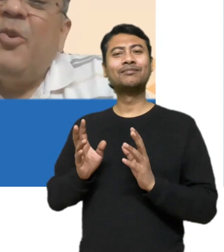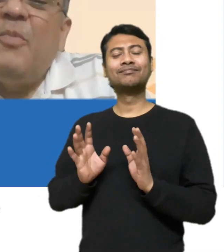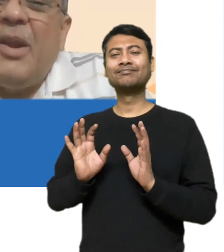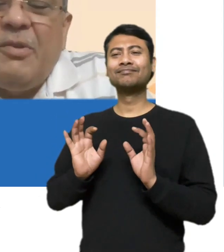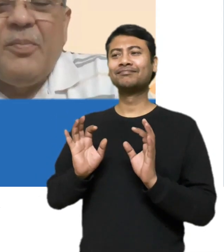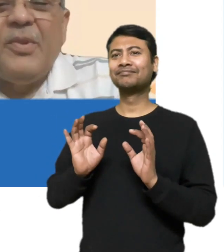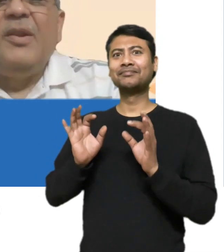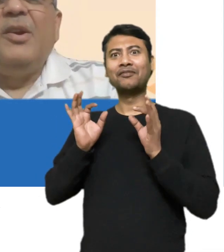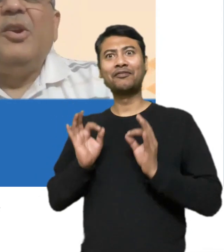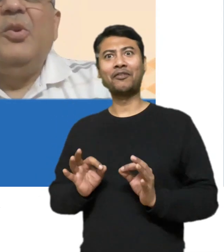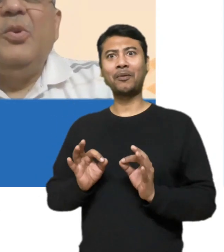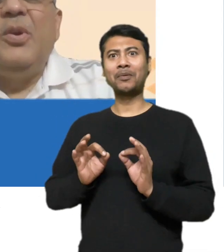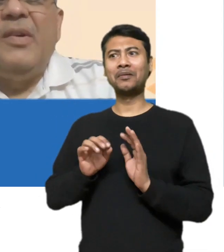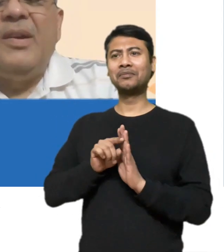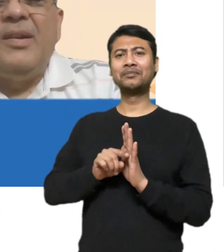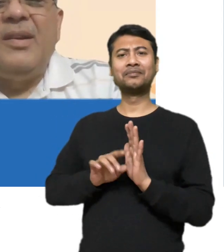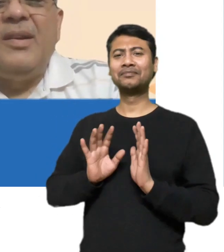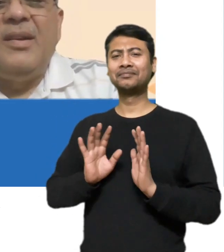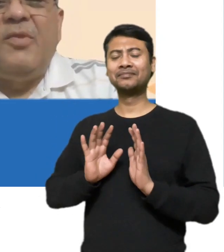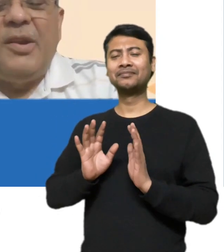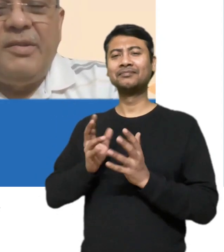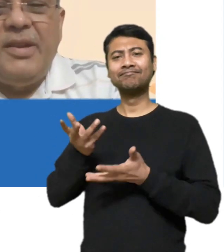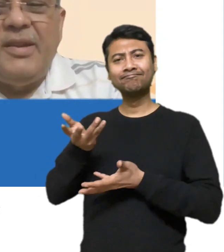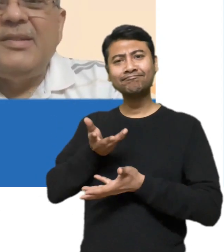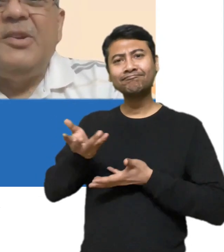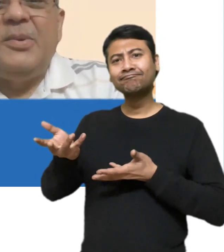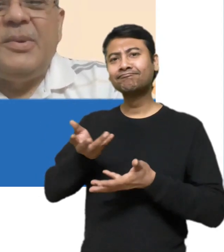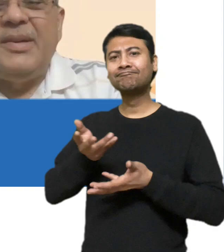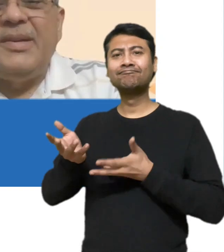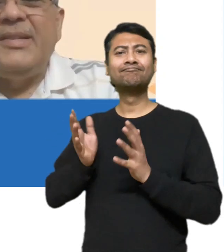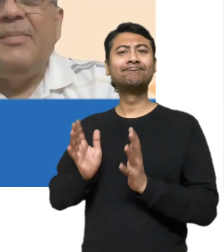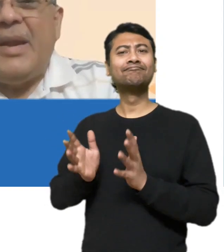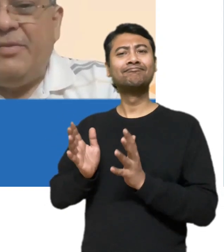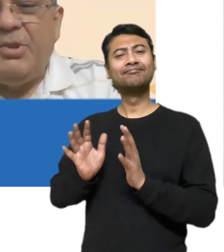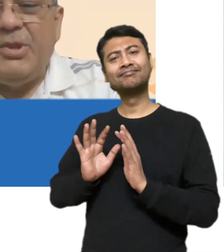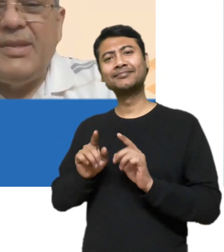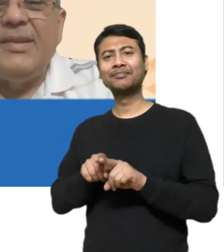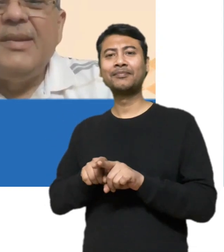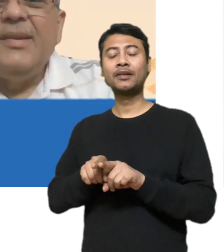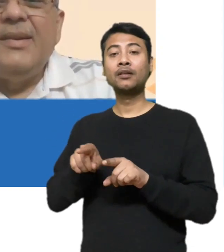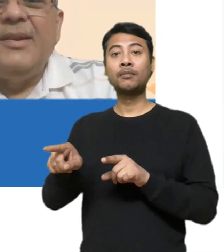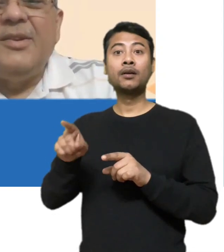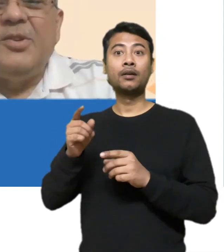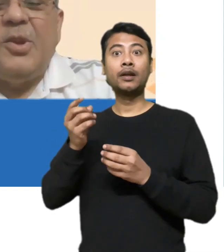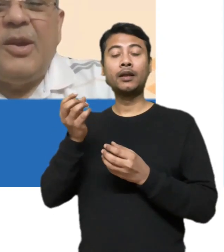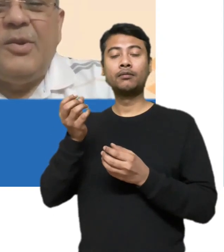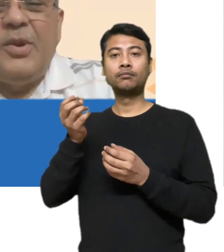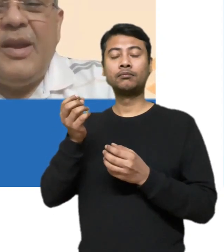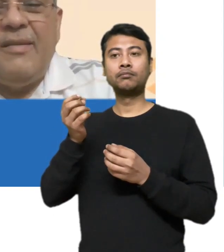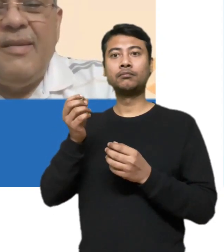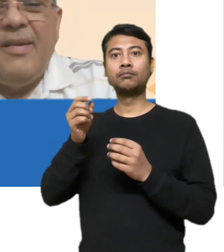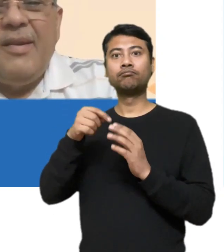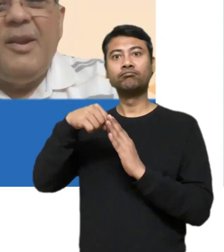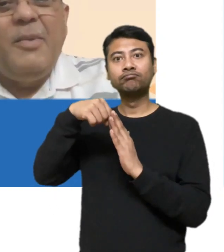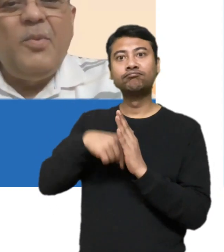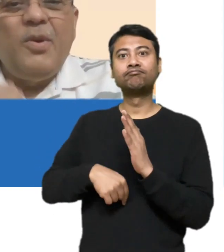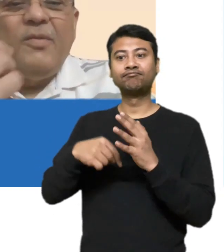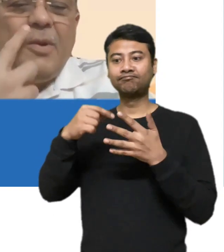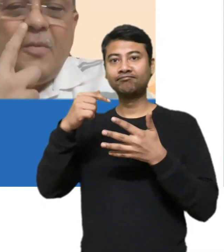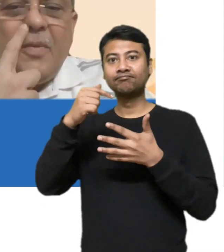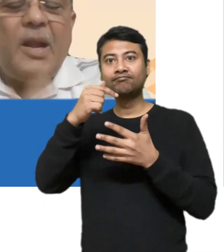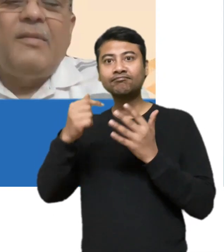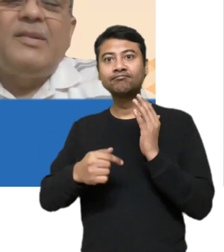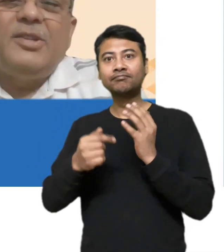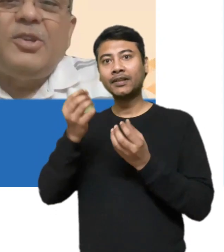very informative to our volunteers and donors and beneficiaries. So thought to have a little bit